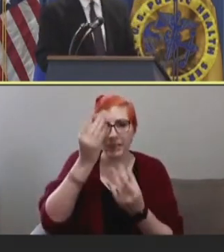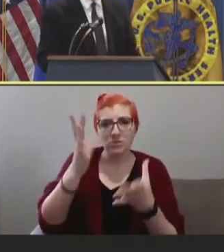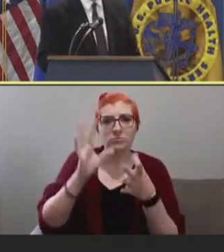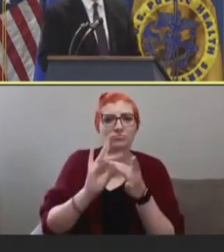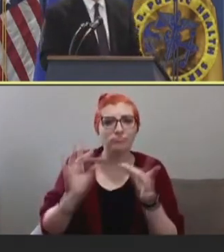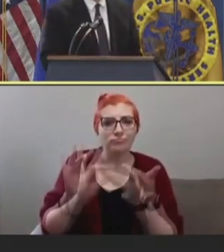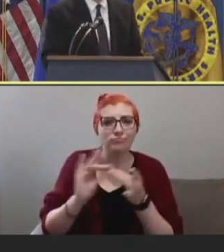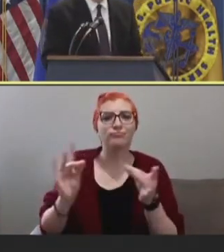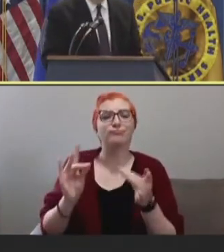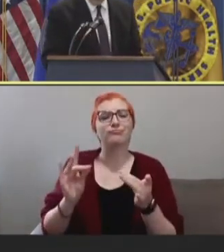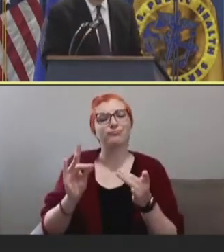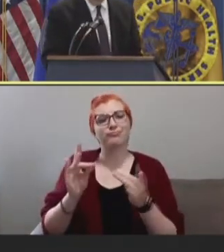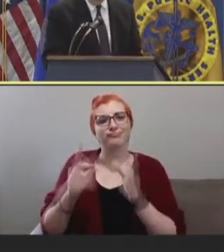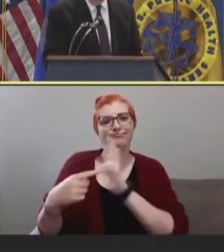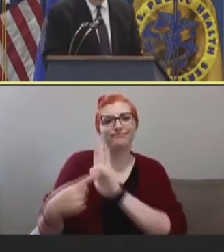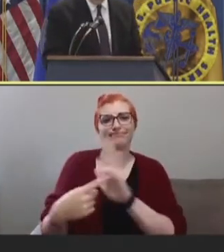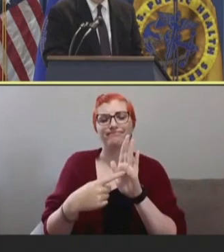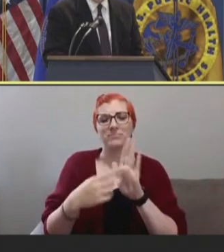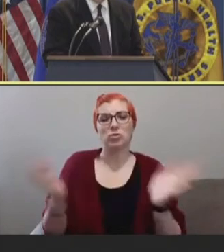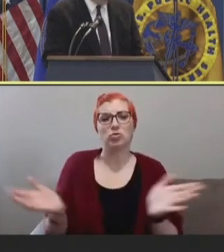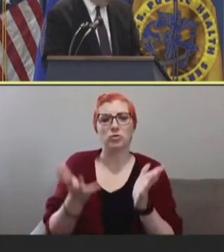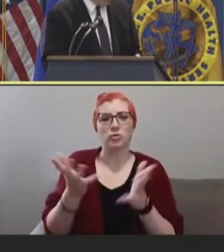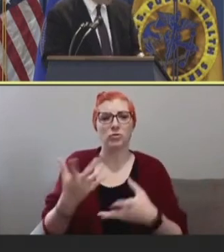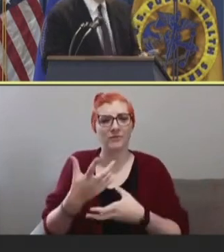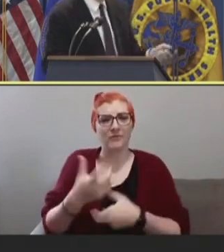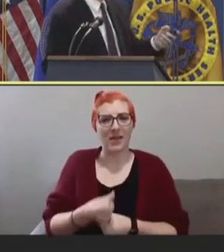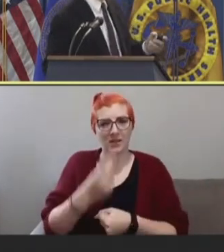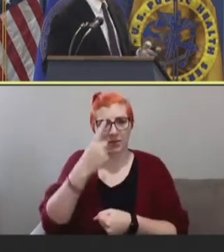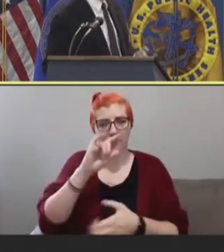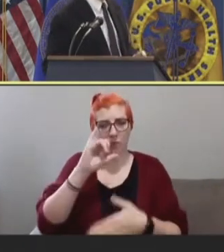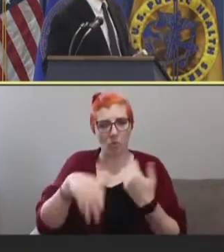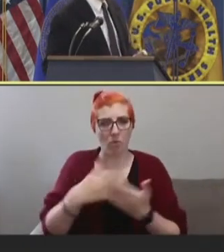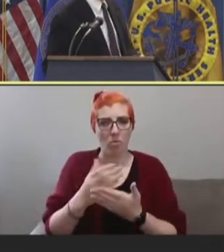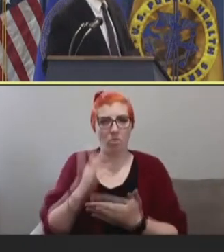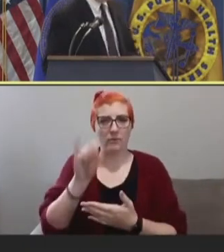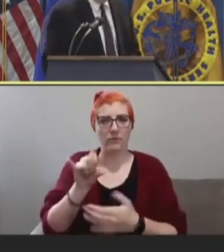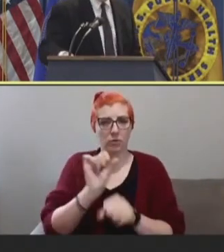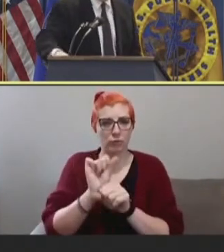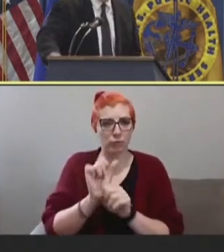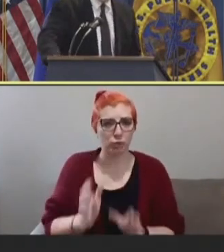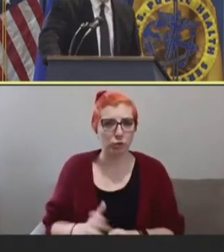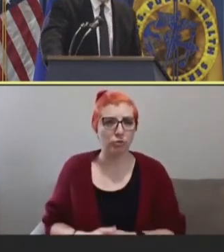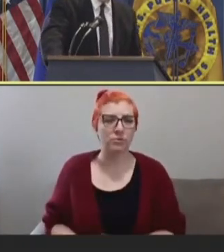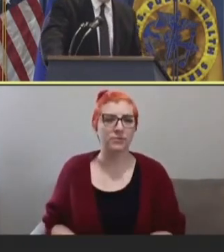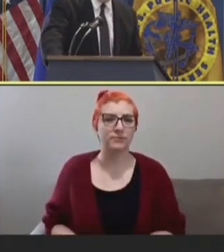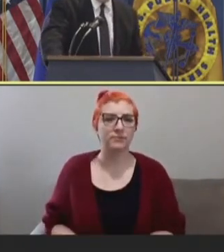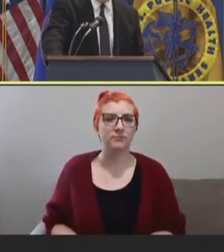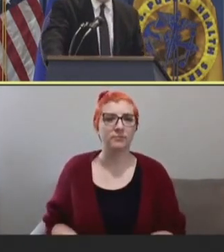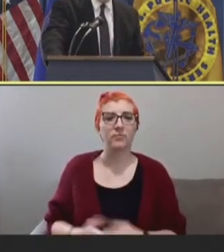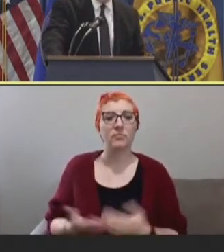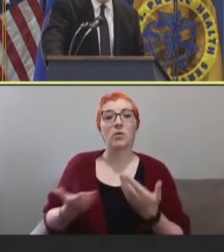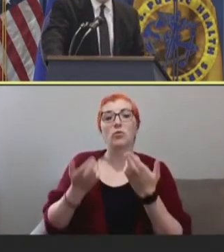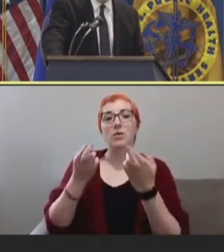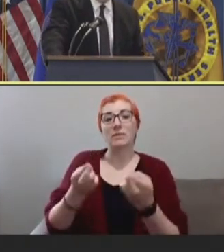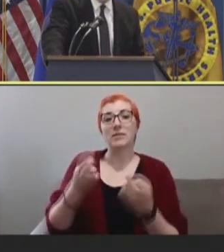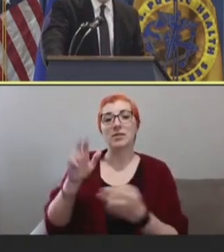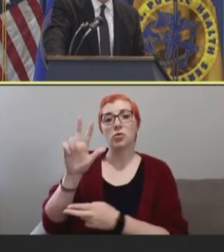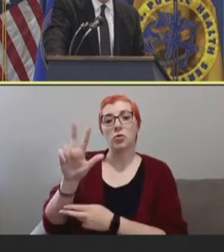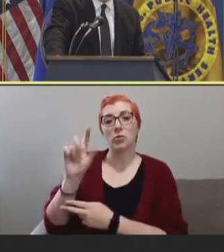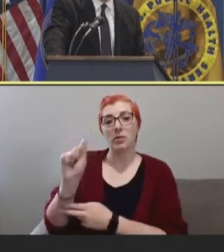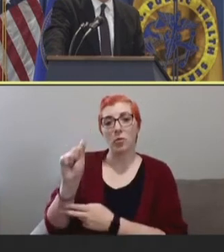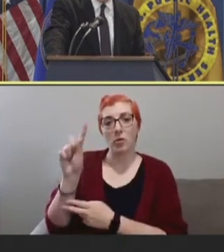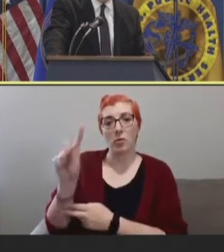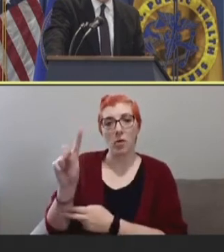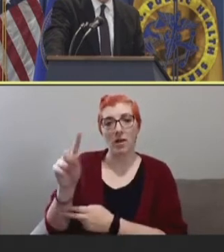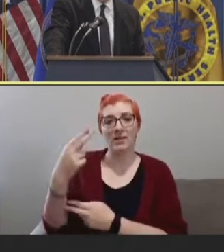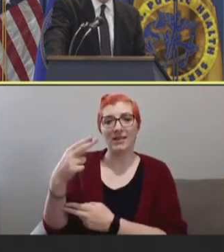vaccine confidence in all of these audiences. Recommendation 3.1, HHS